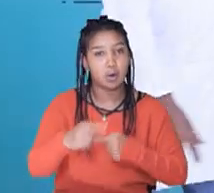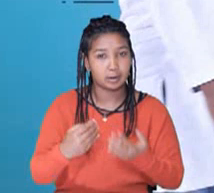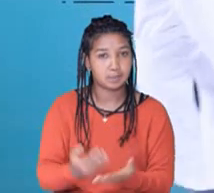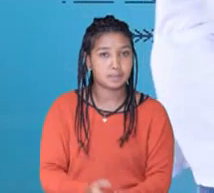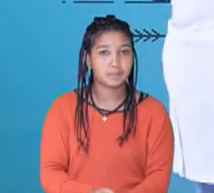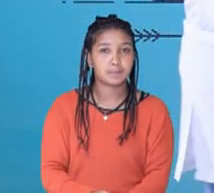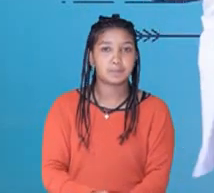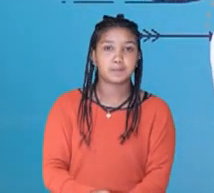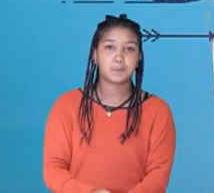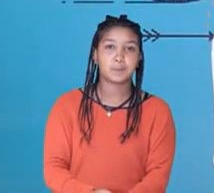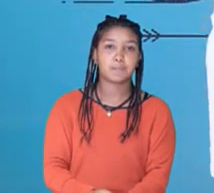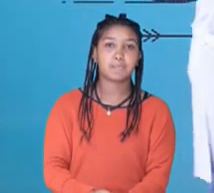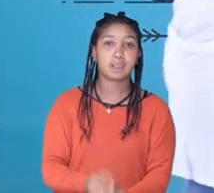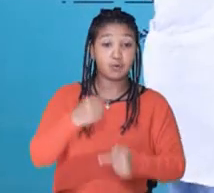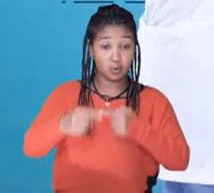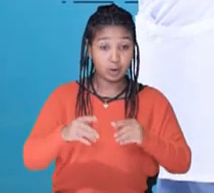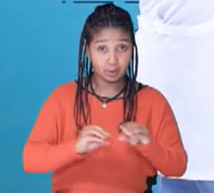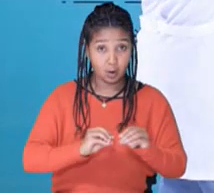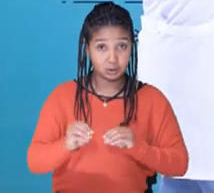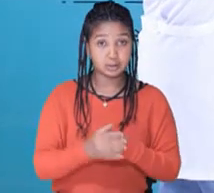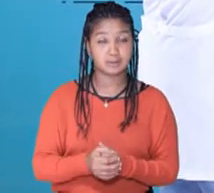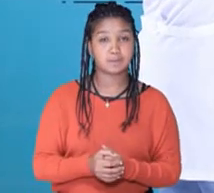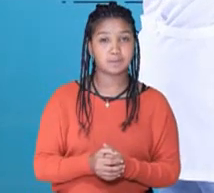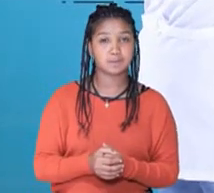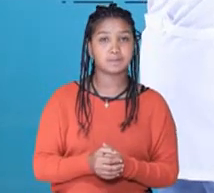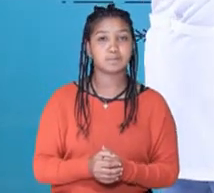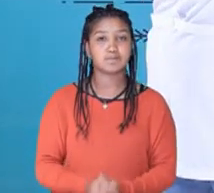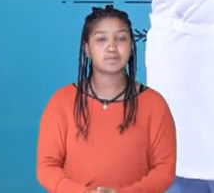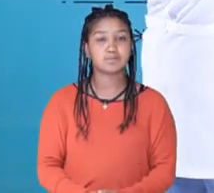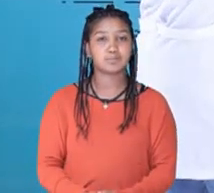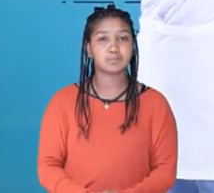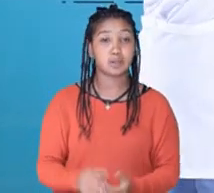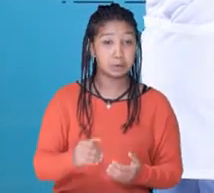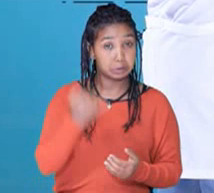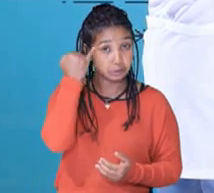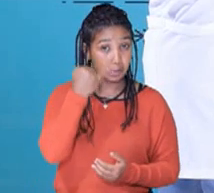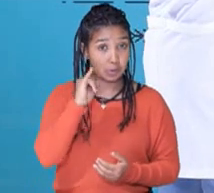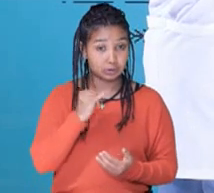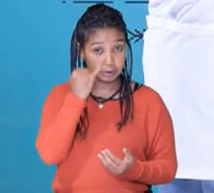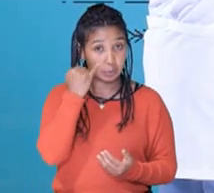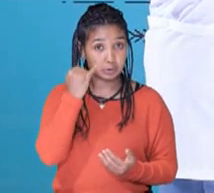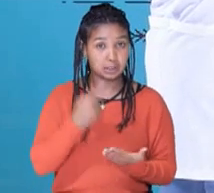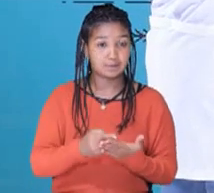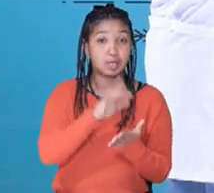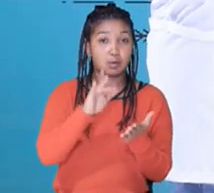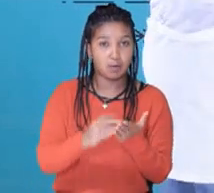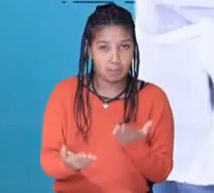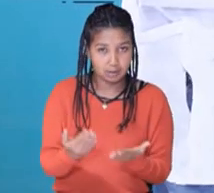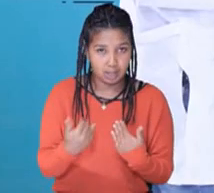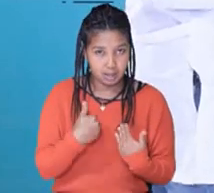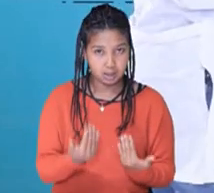For rolling motion, suppose here you have center of